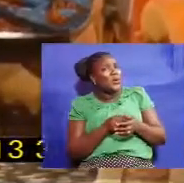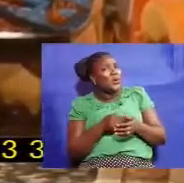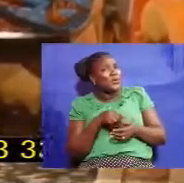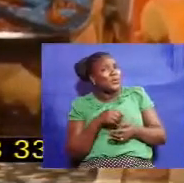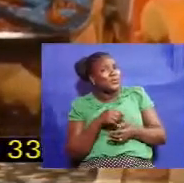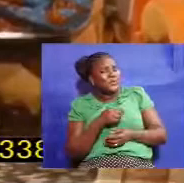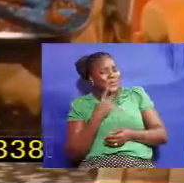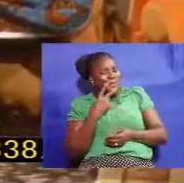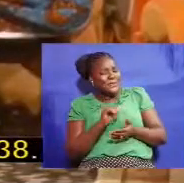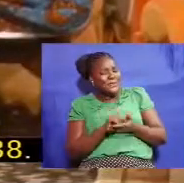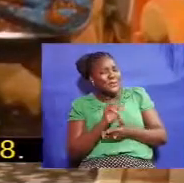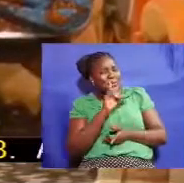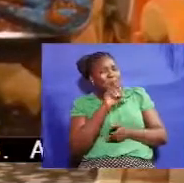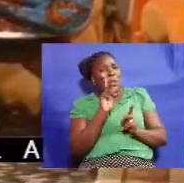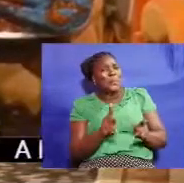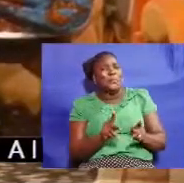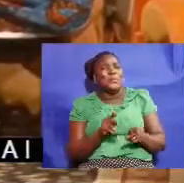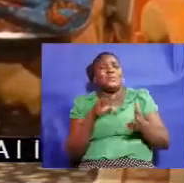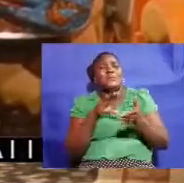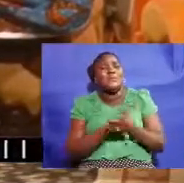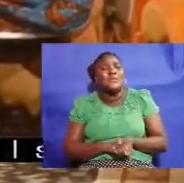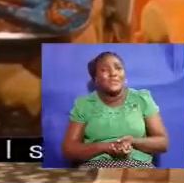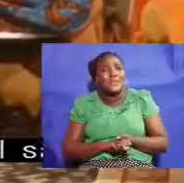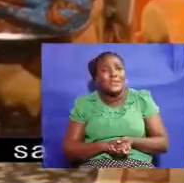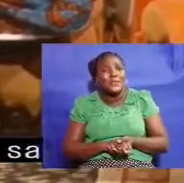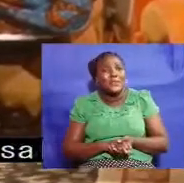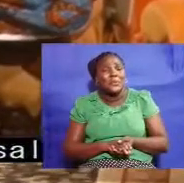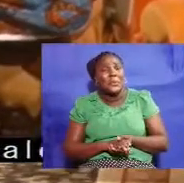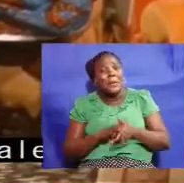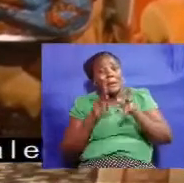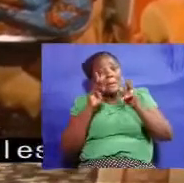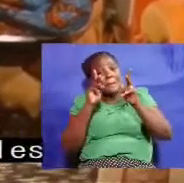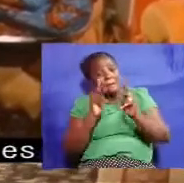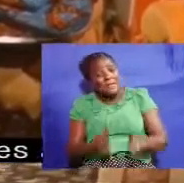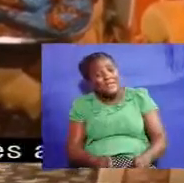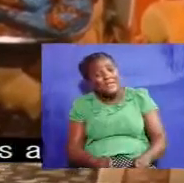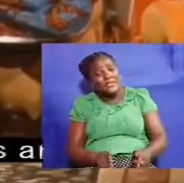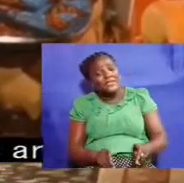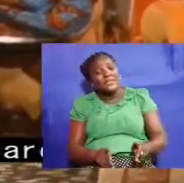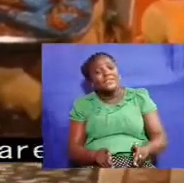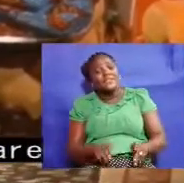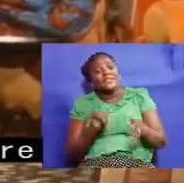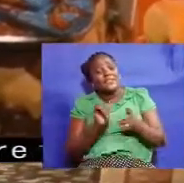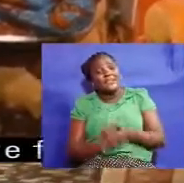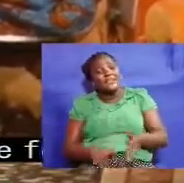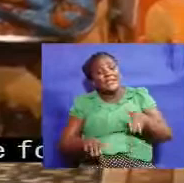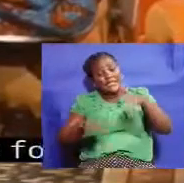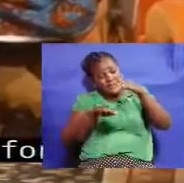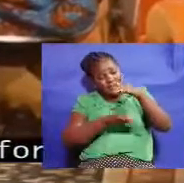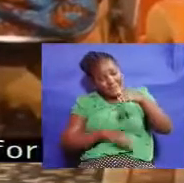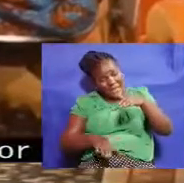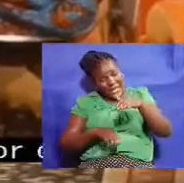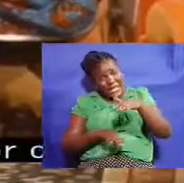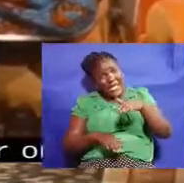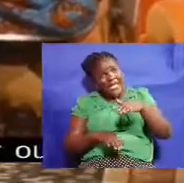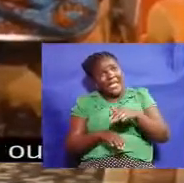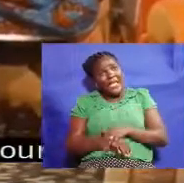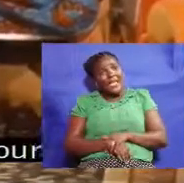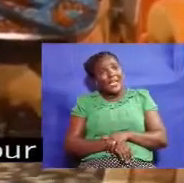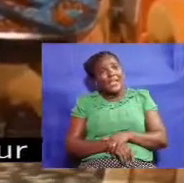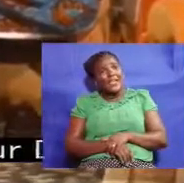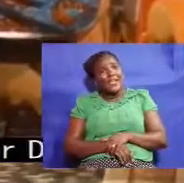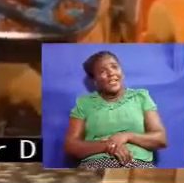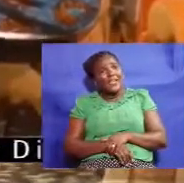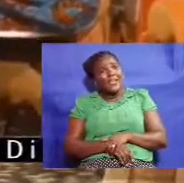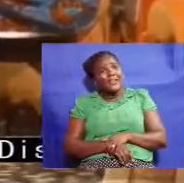down, Baba. Look, I don't have time for your frivolities. You can obviously see that